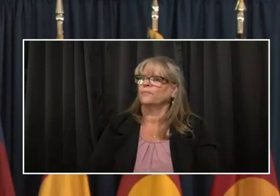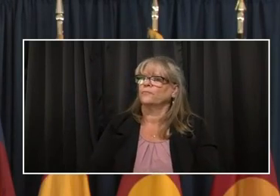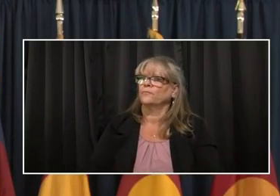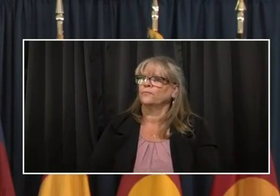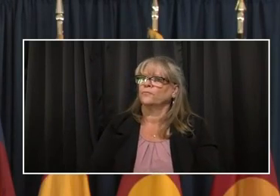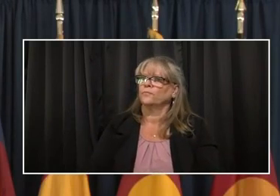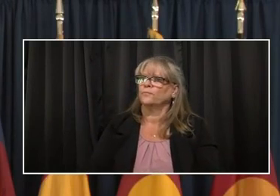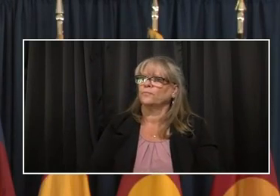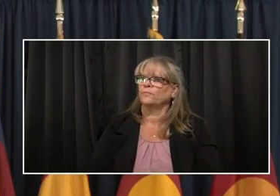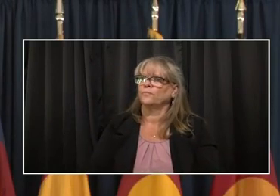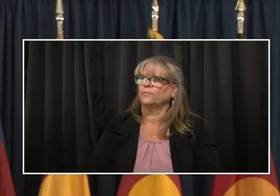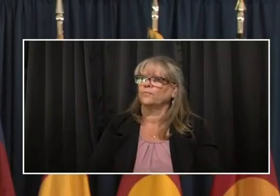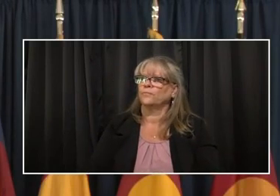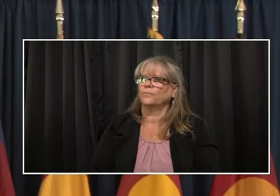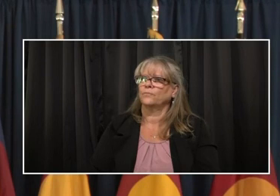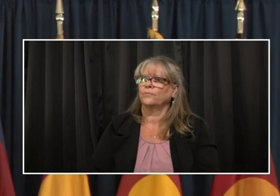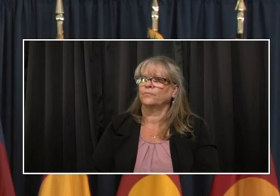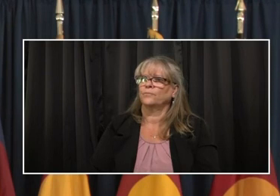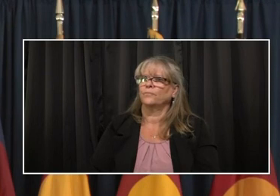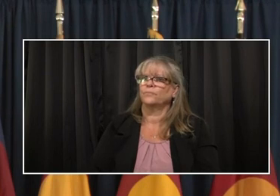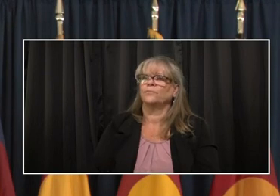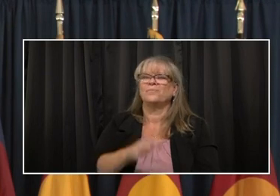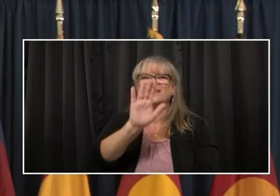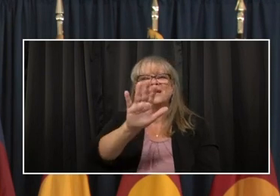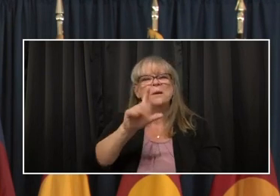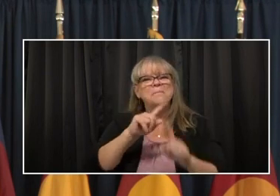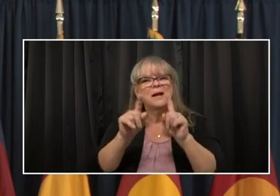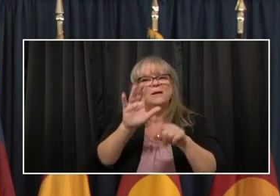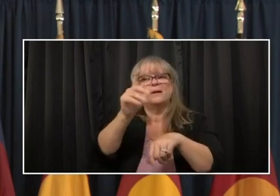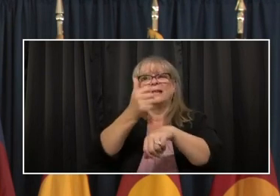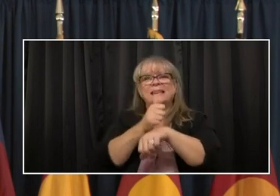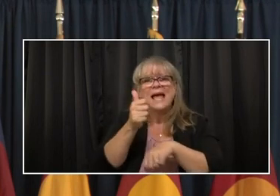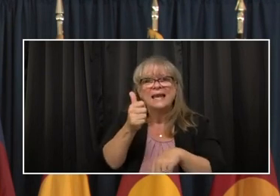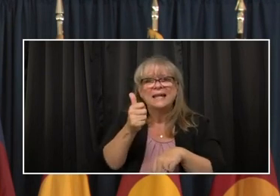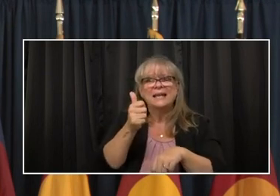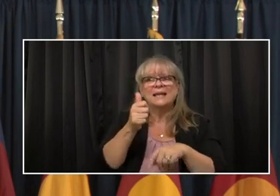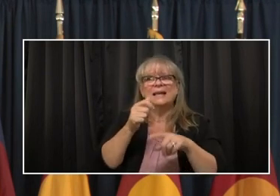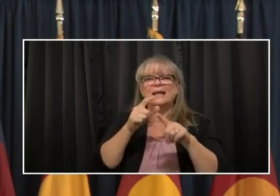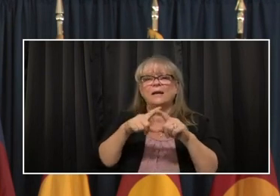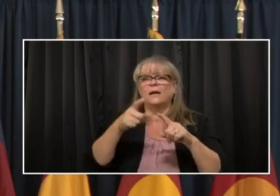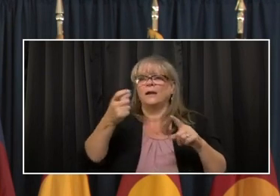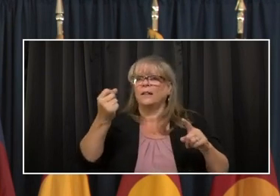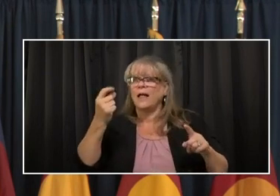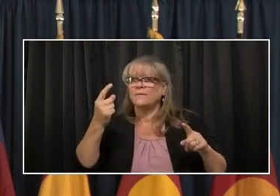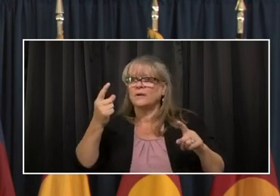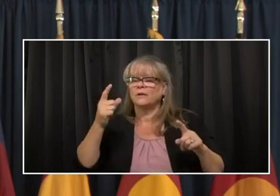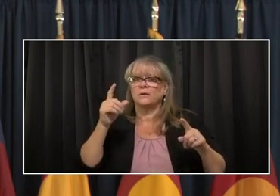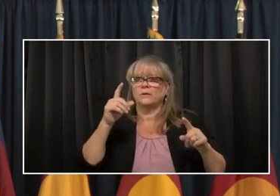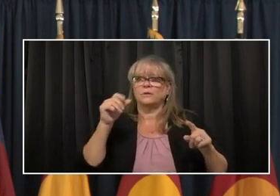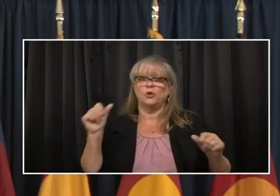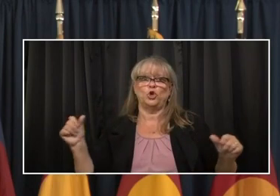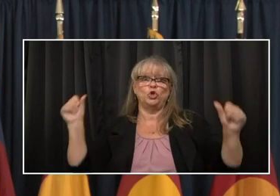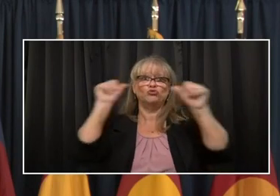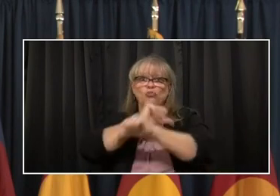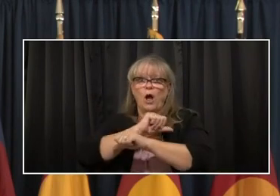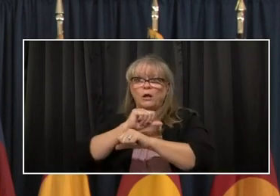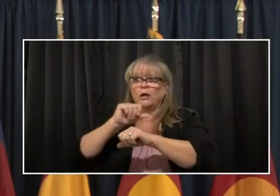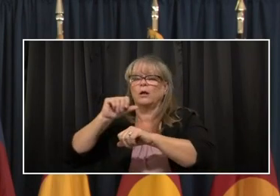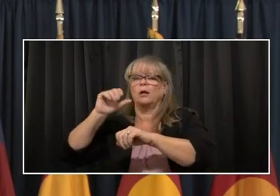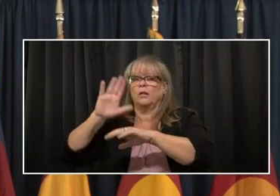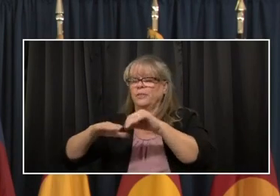10 p.m. or at midnight there's going to be people who are more drunk than 11 p.m. than 10 p.m.? Well, we're doing better, which is